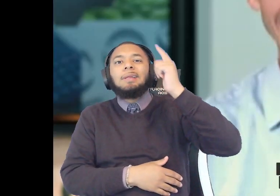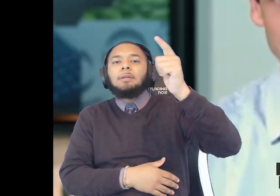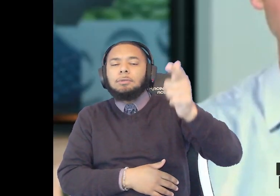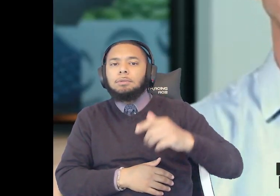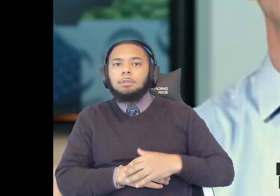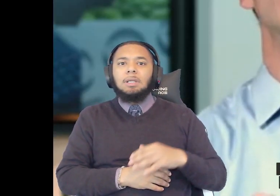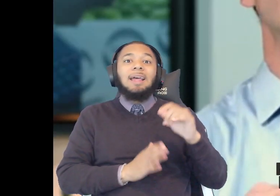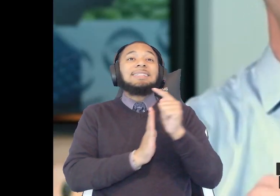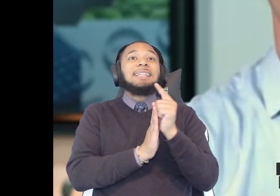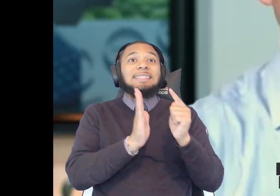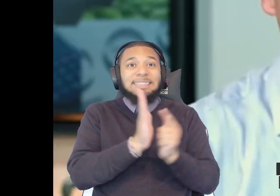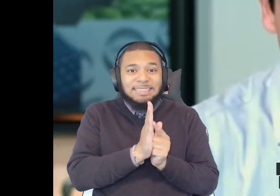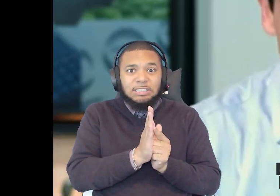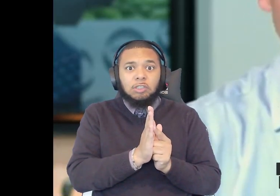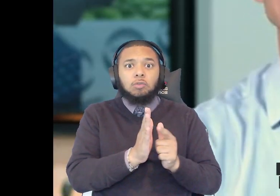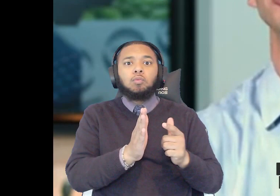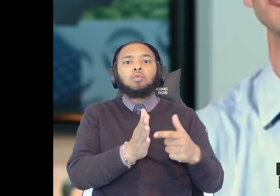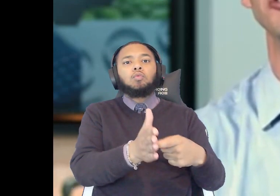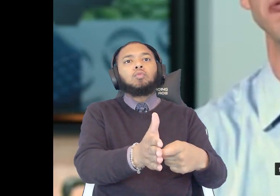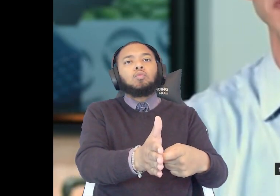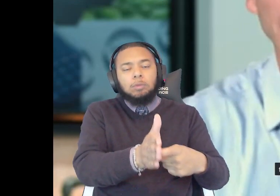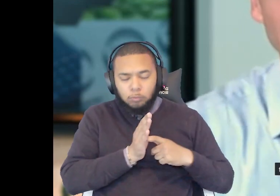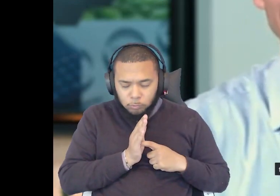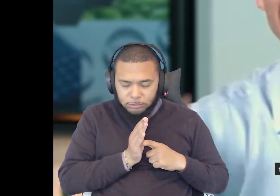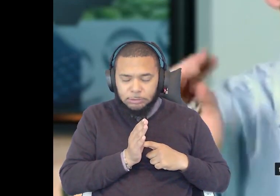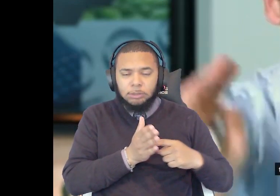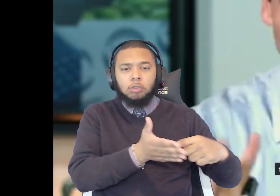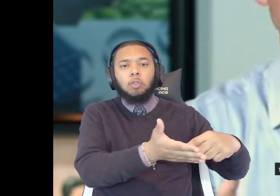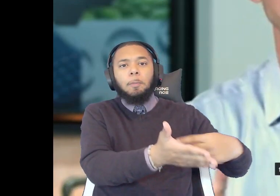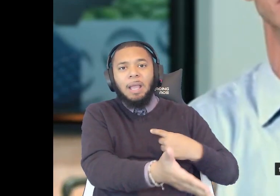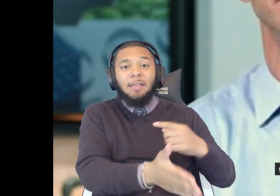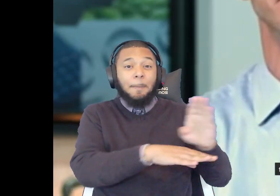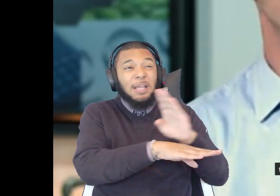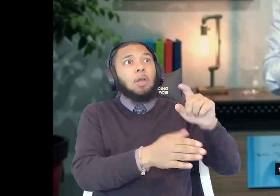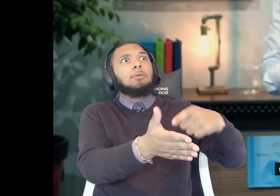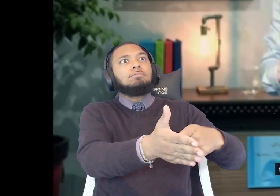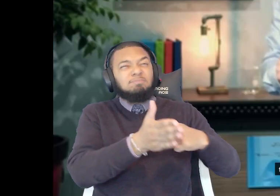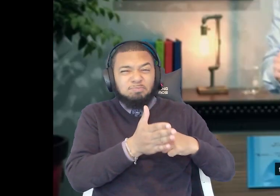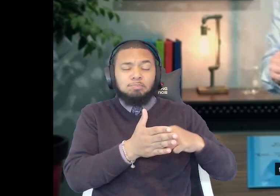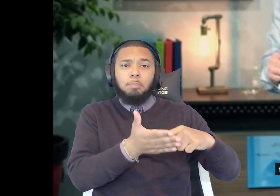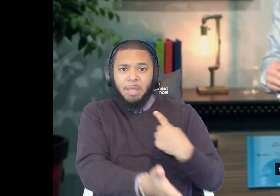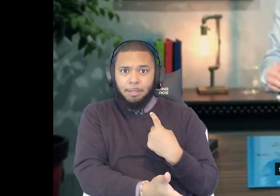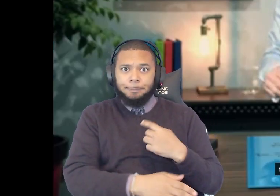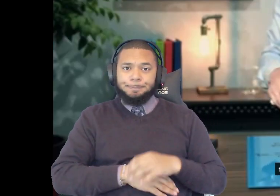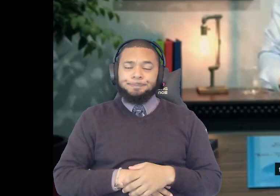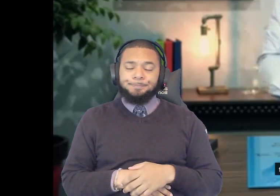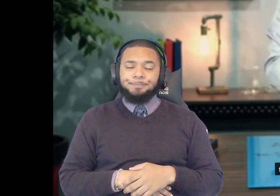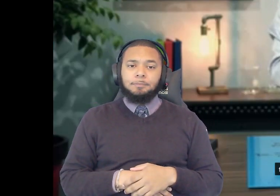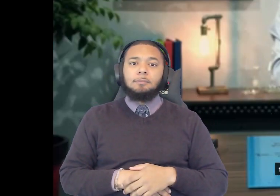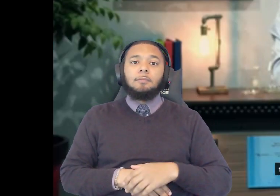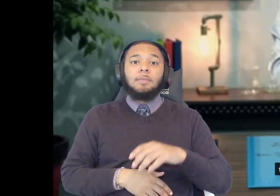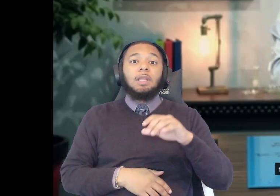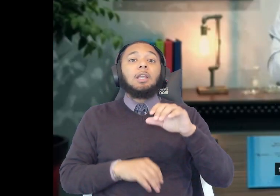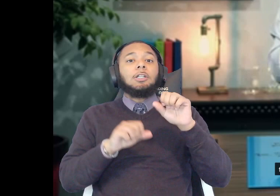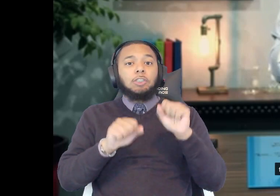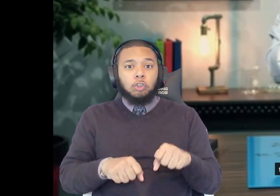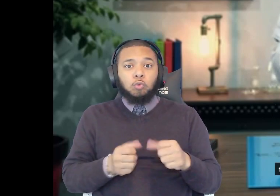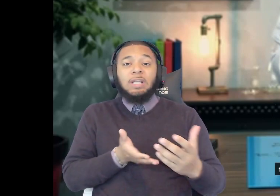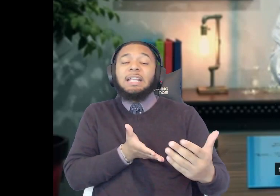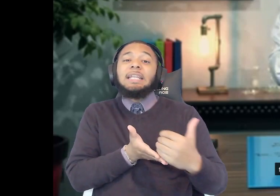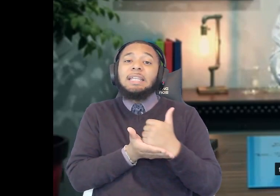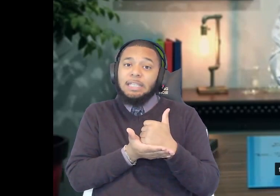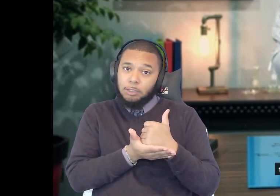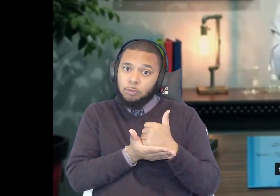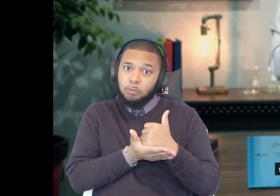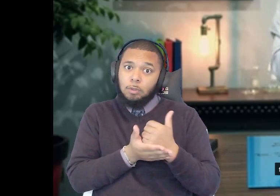a legal obligation to repay. They have to. And you can yield more